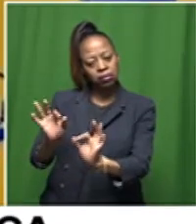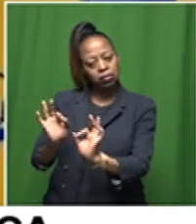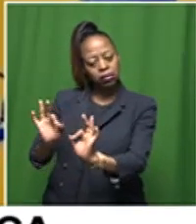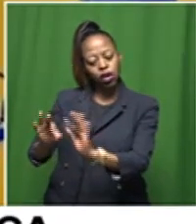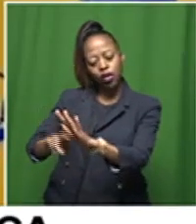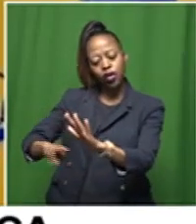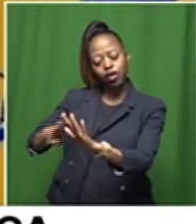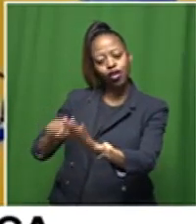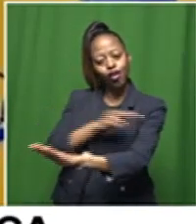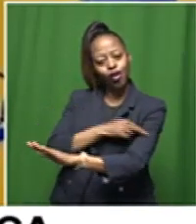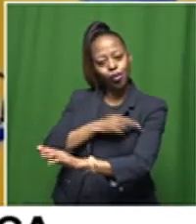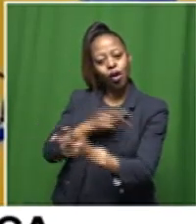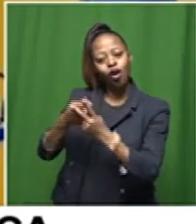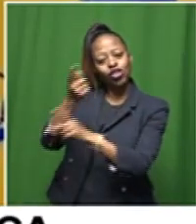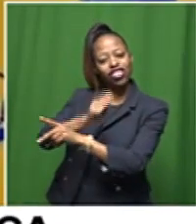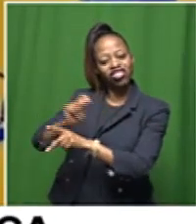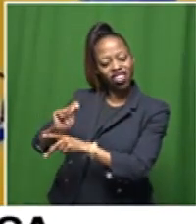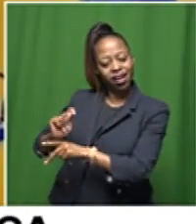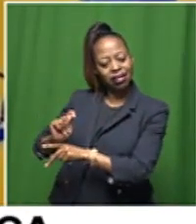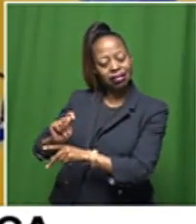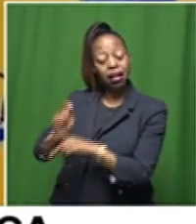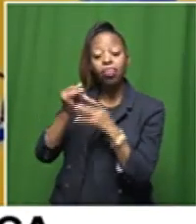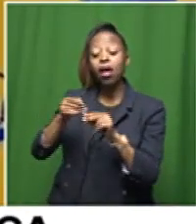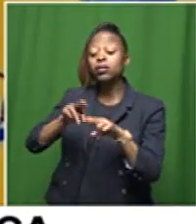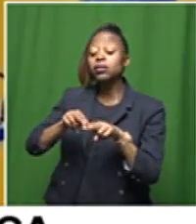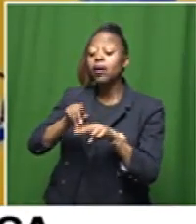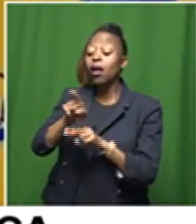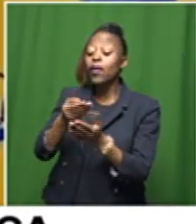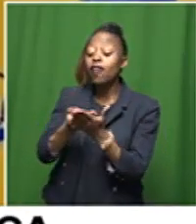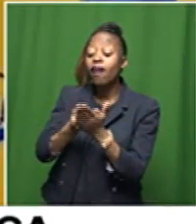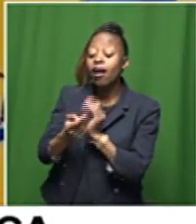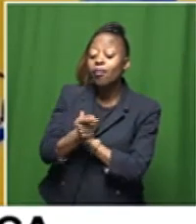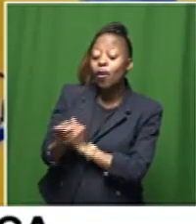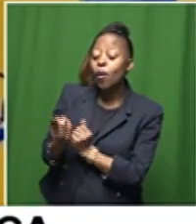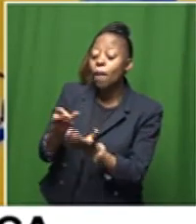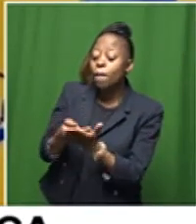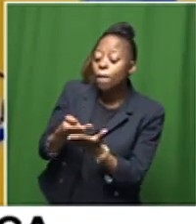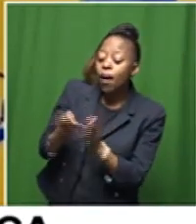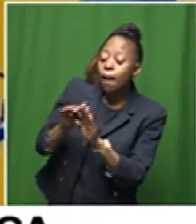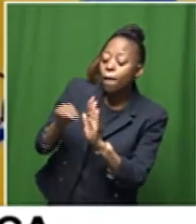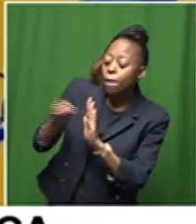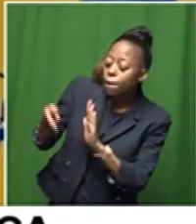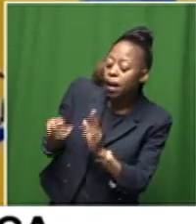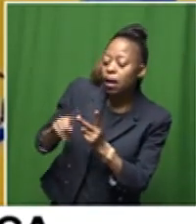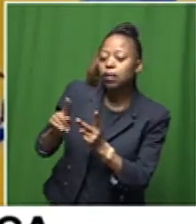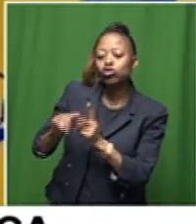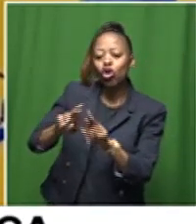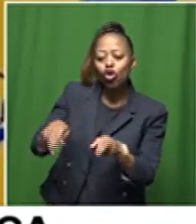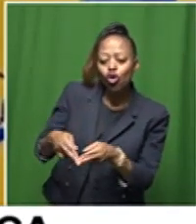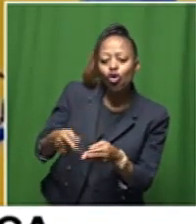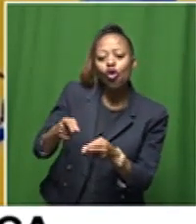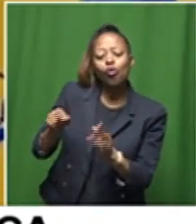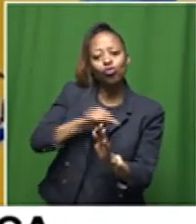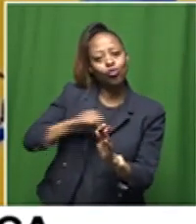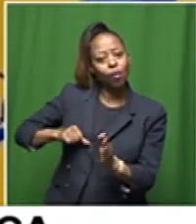regional hospital or tertiary. Then, based on the availability of the bed and the theater time, they